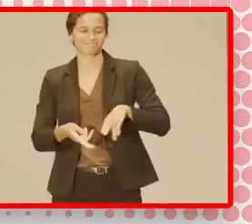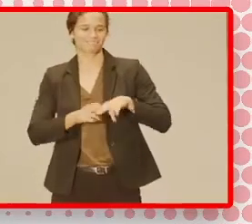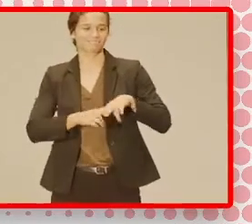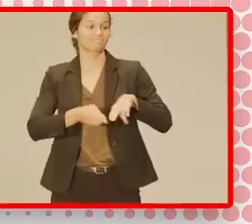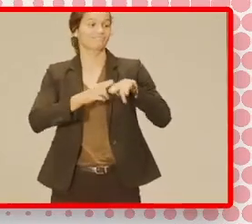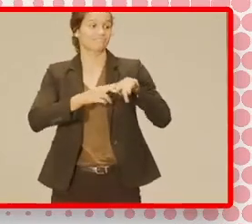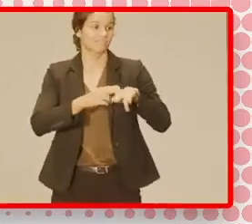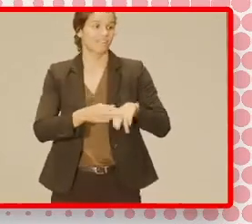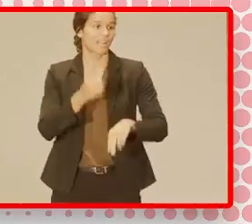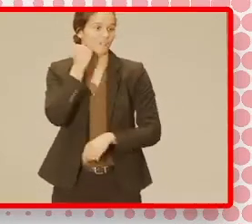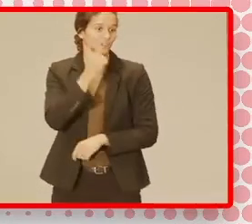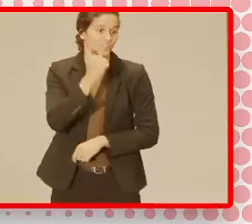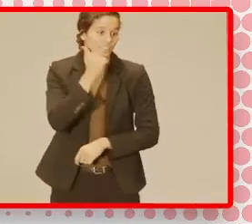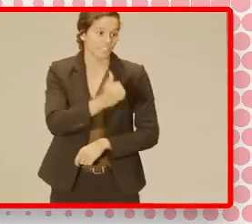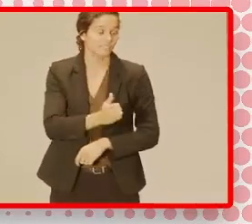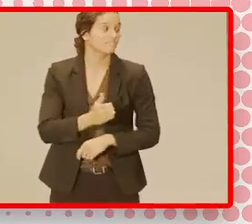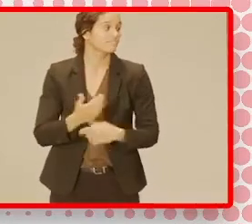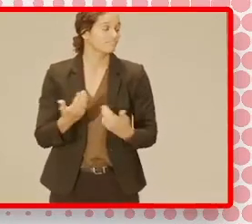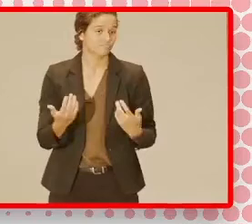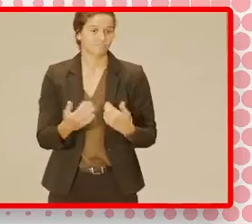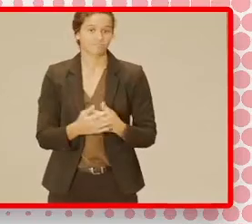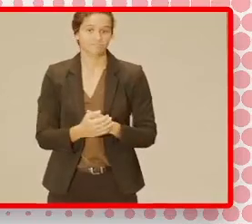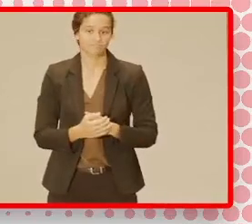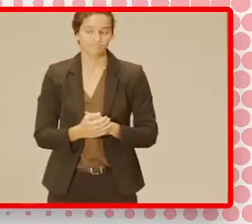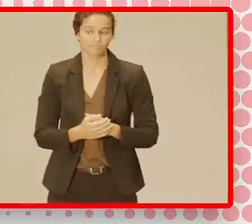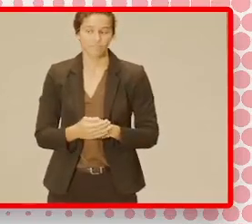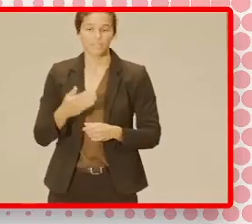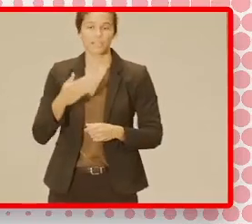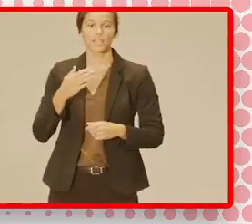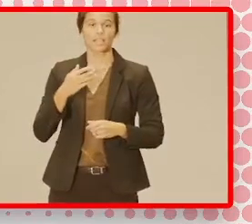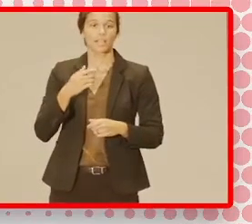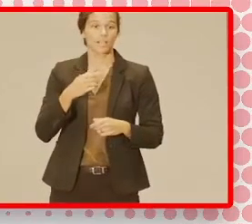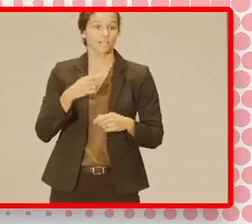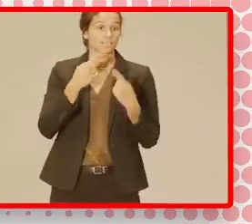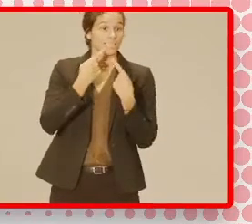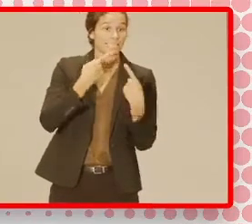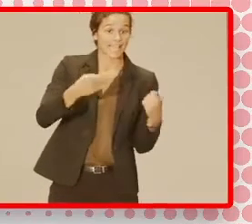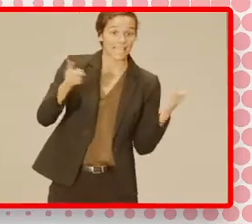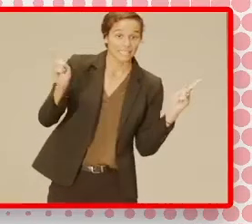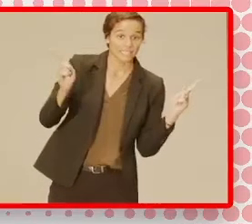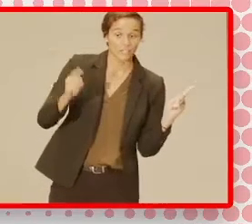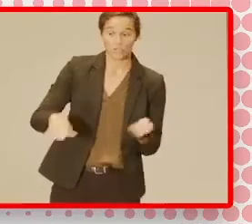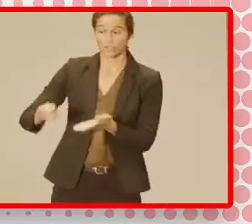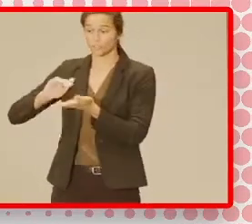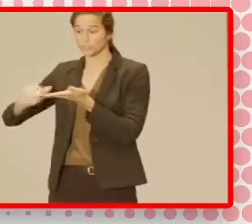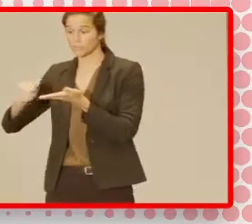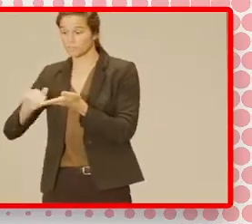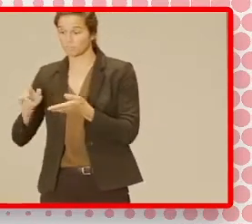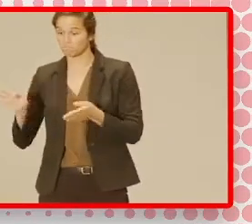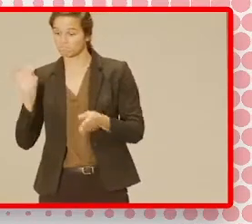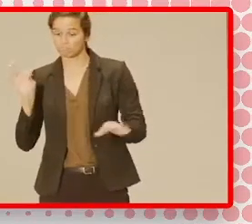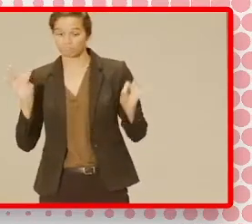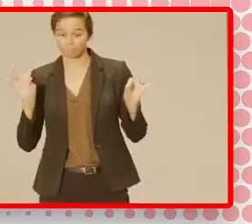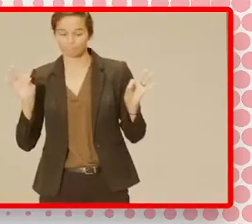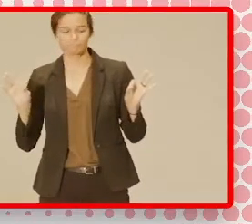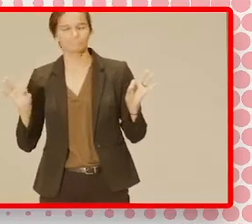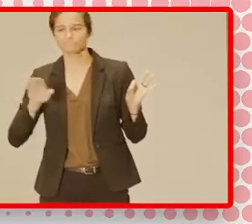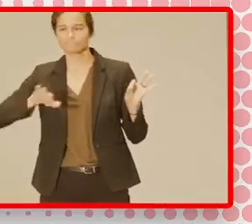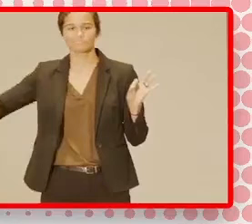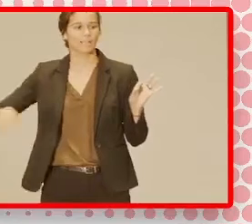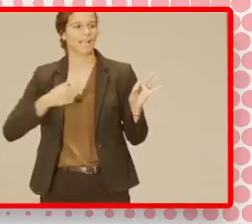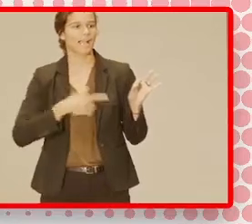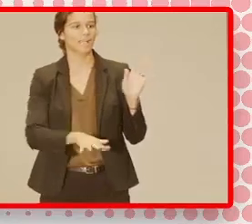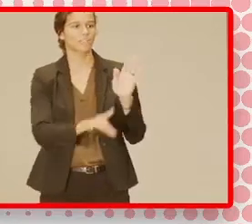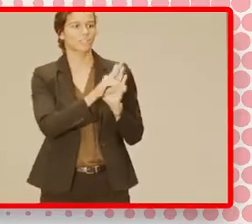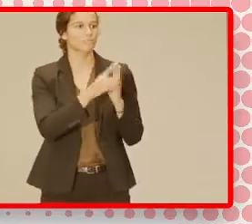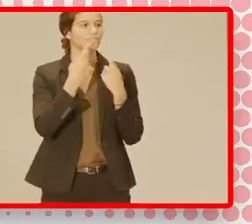choices, success or excuses. I choose success. It really is a choice.